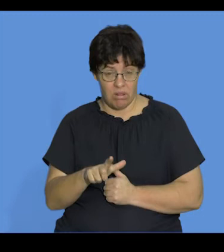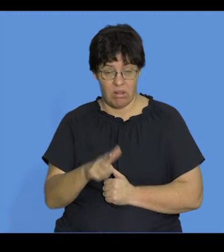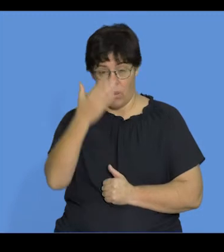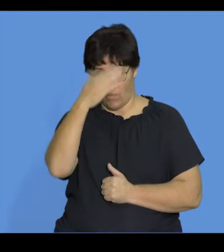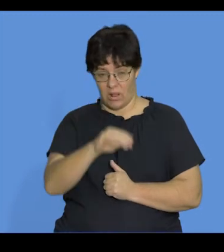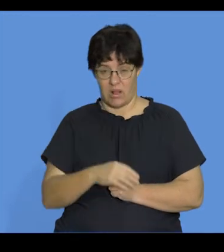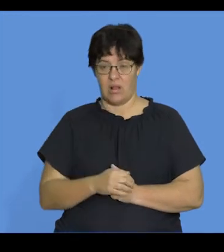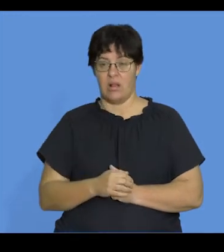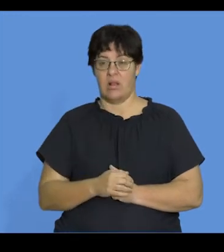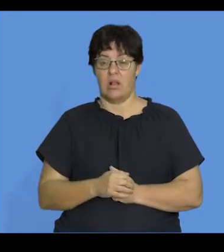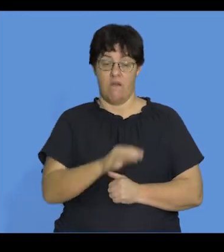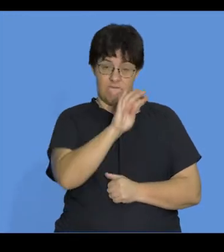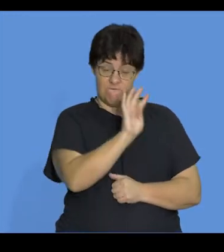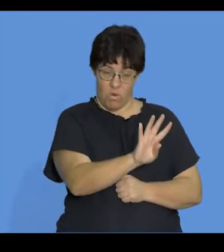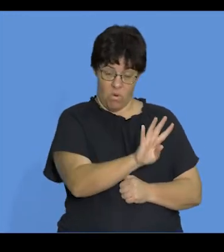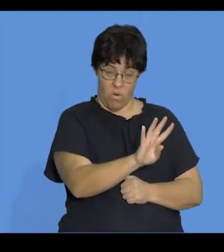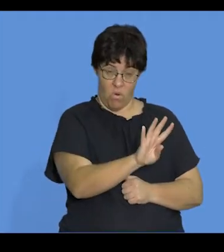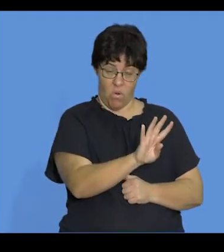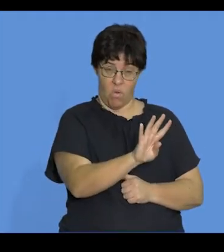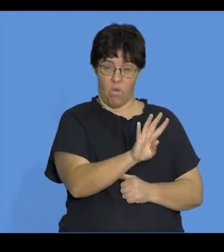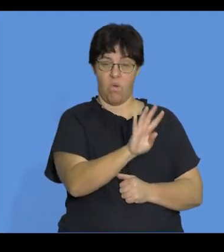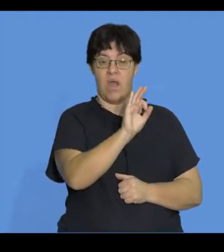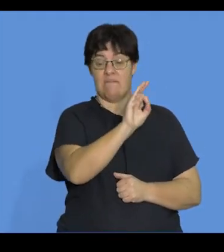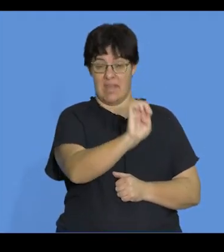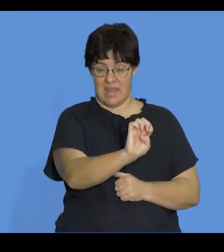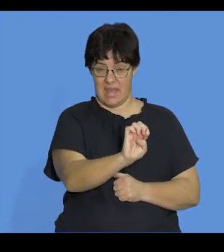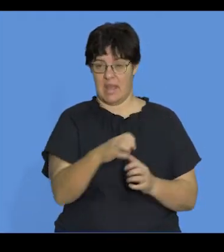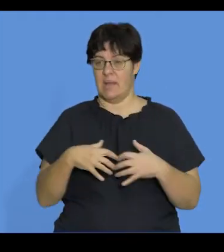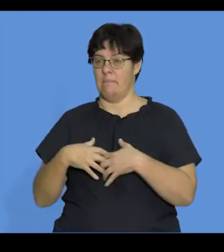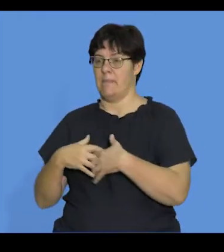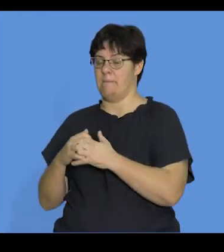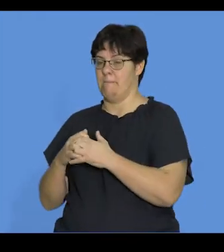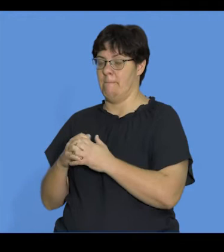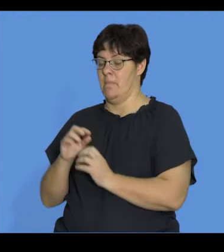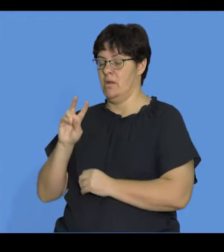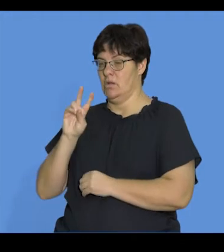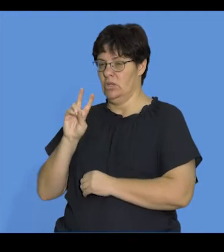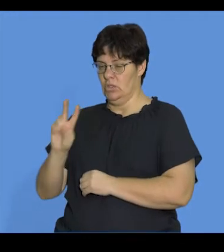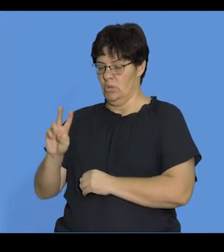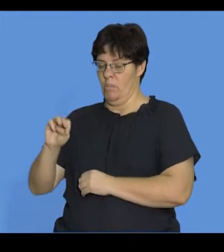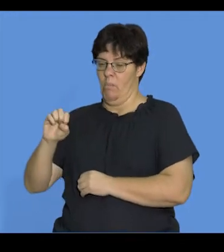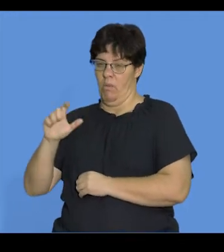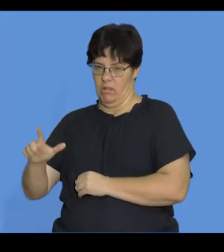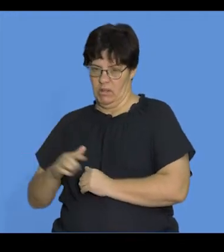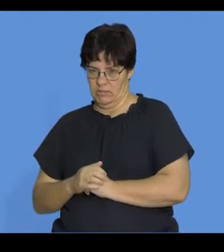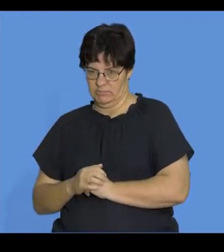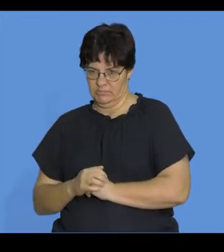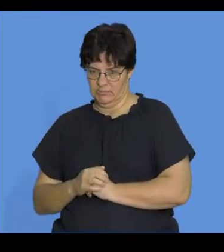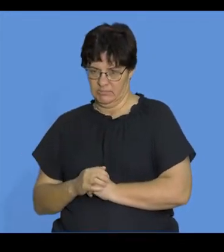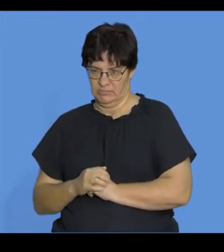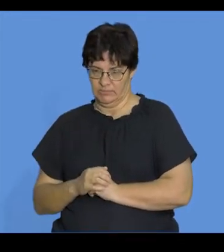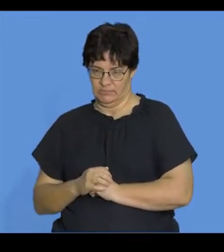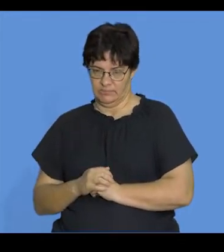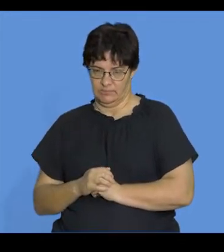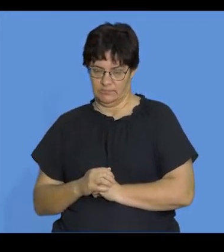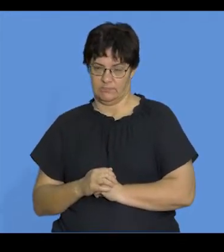moles, we know that 4 of iron forms 2 moles of the